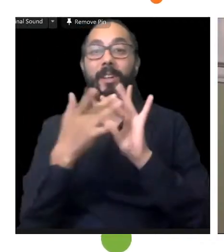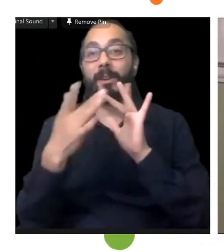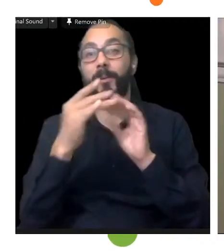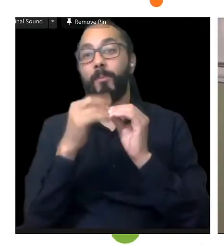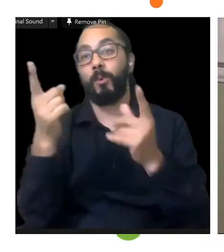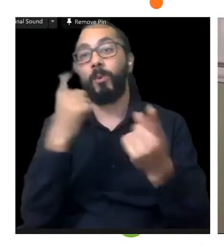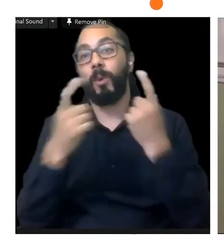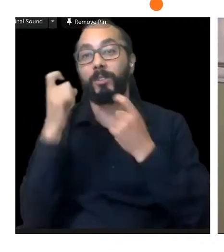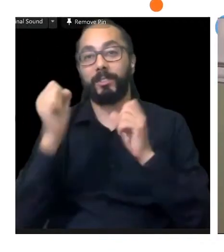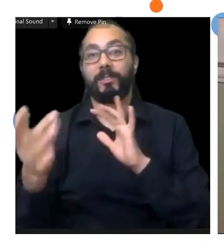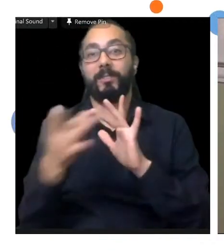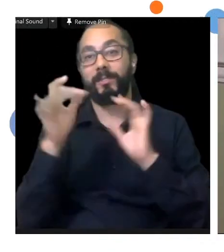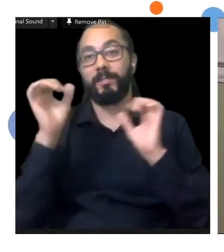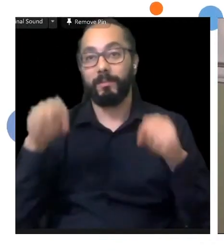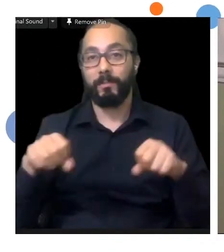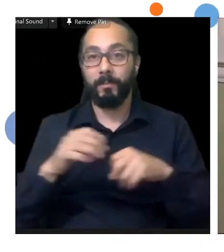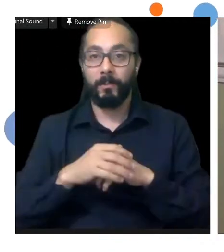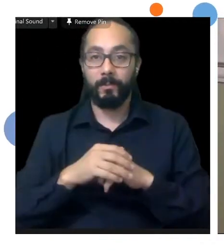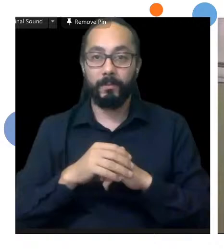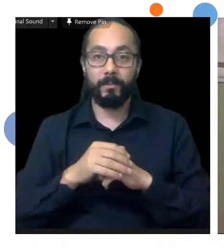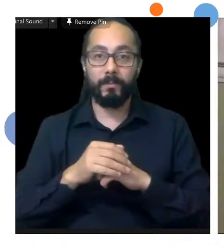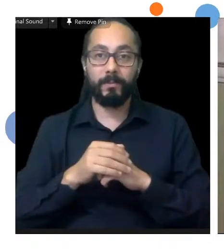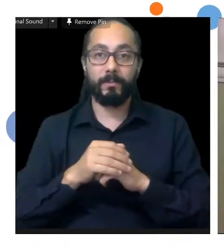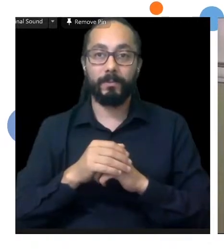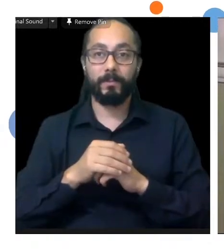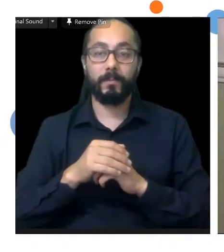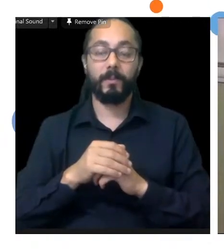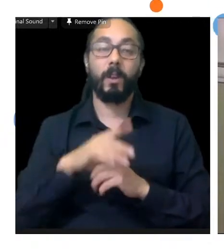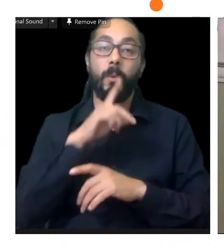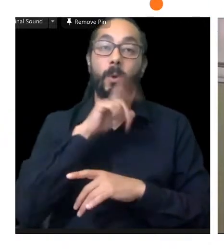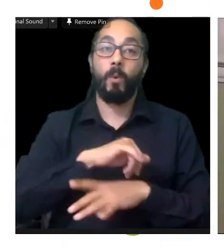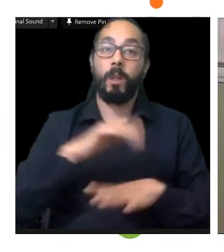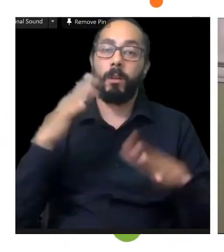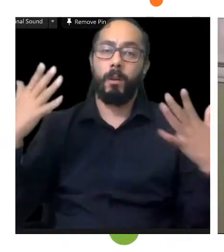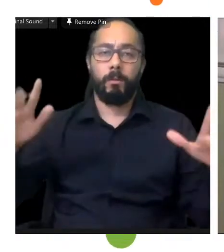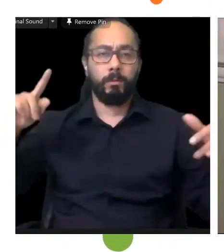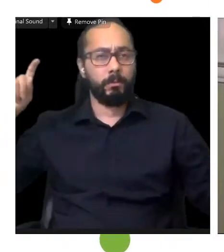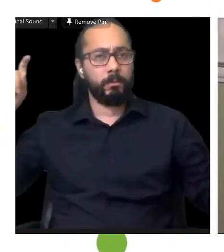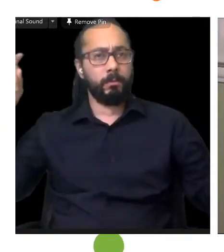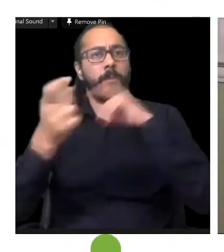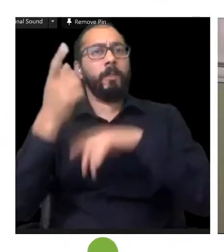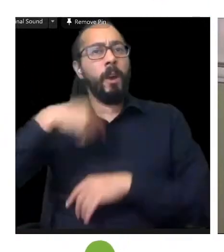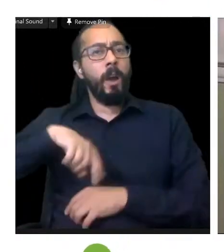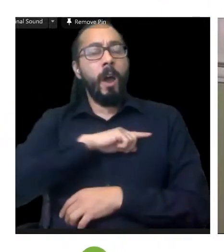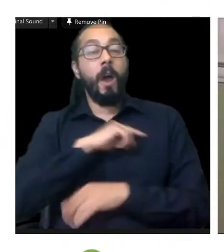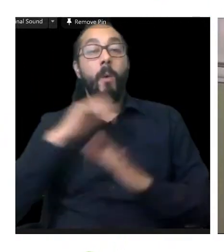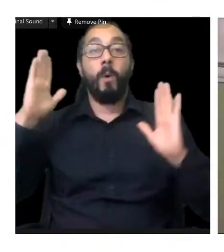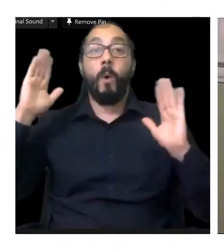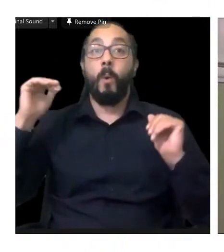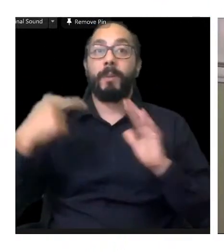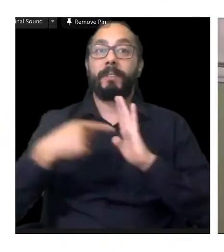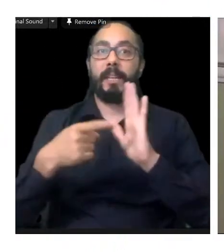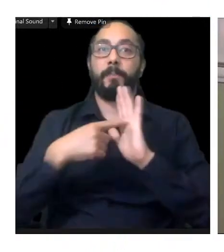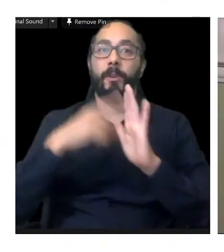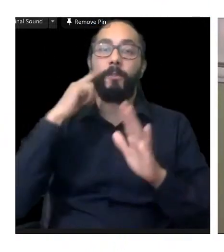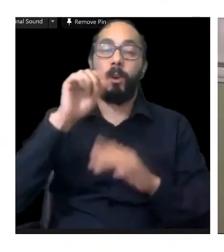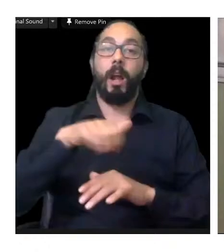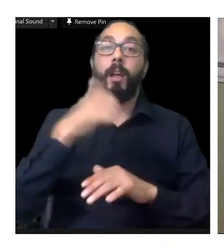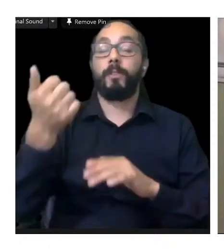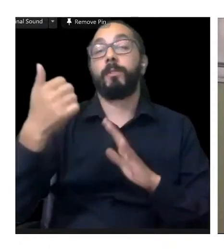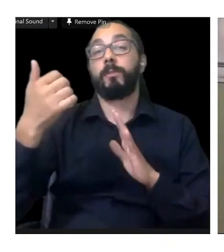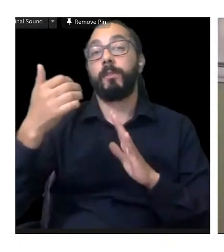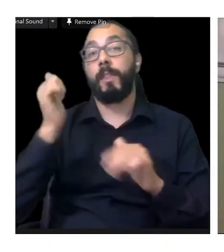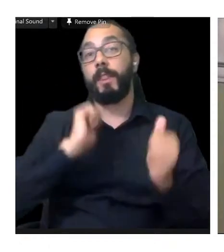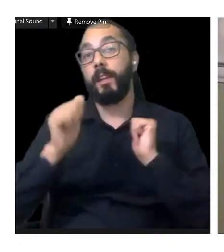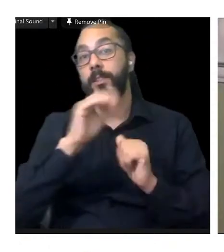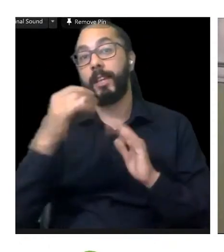but it's been revolutionary for us. And I hope it can be an example for other theaters and other arts organizations across